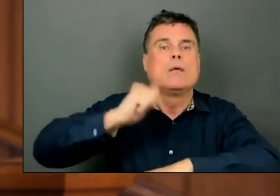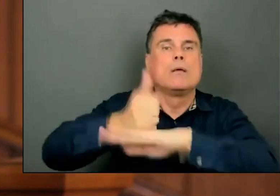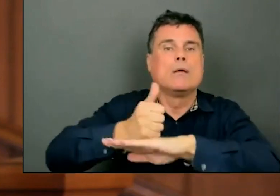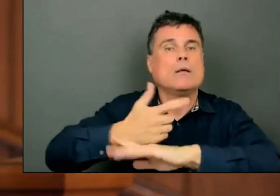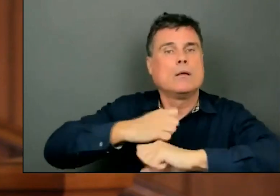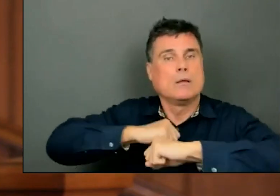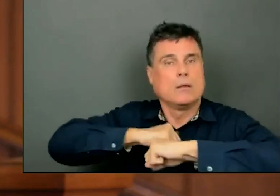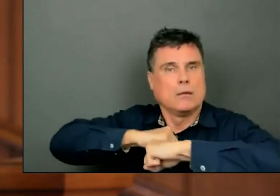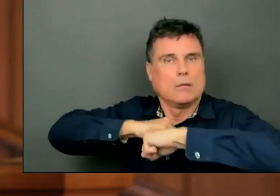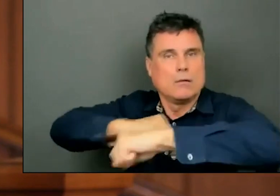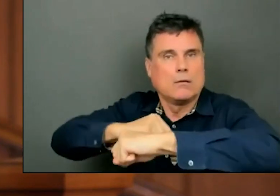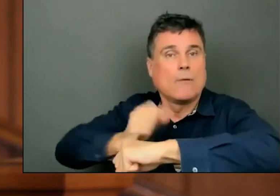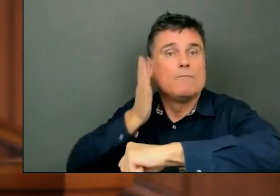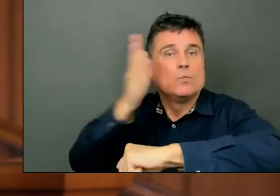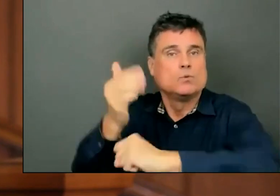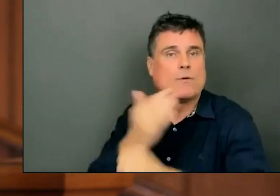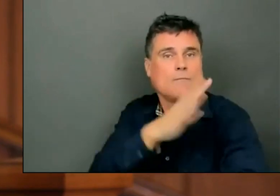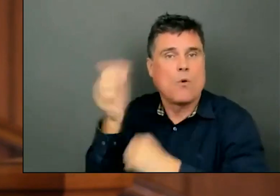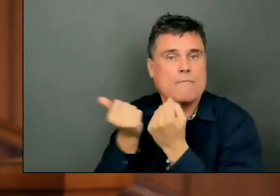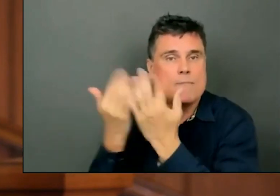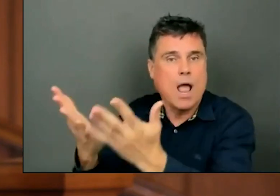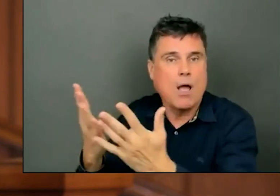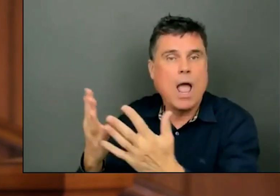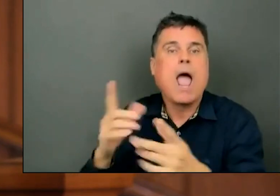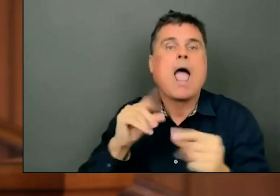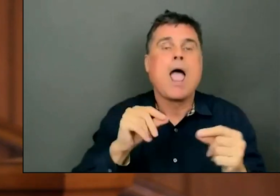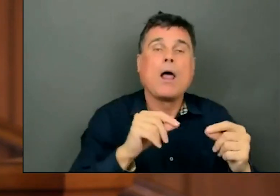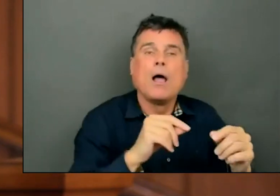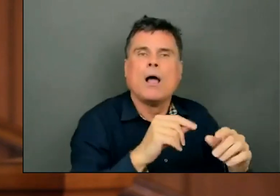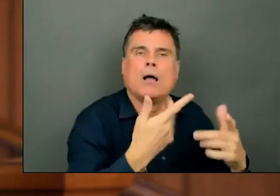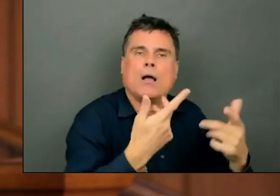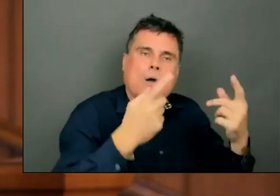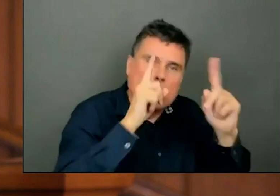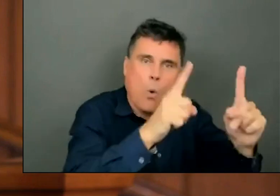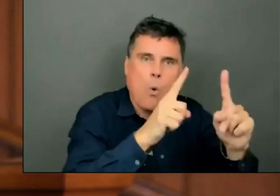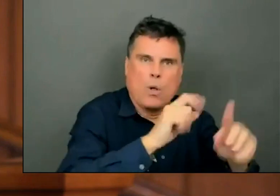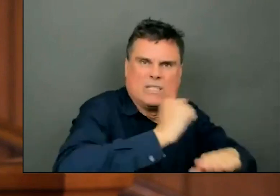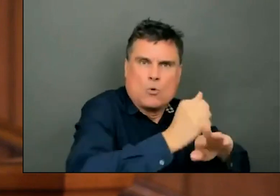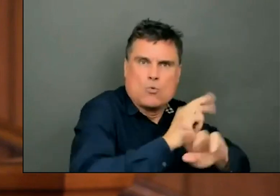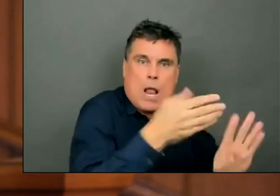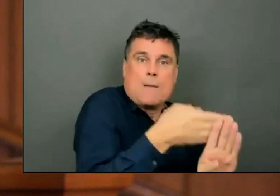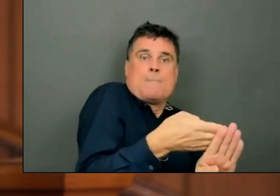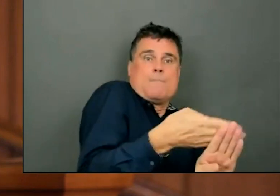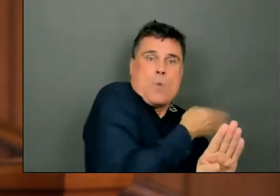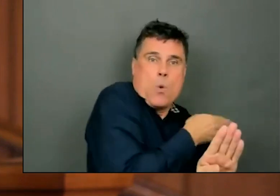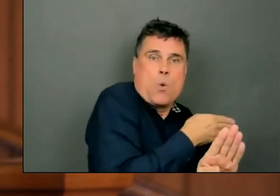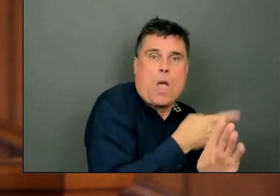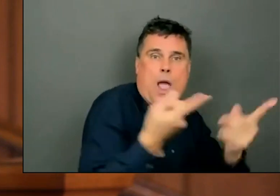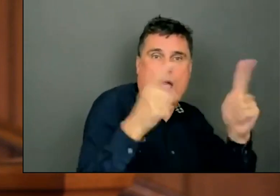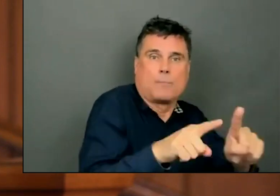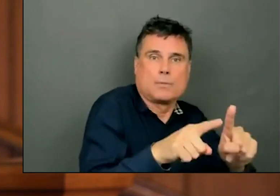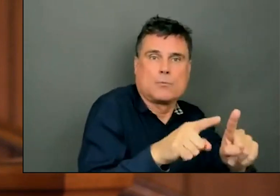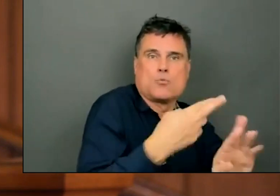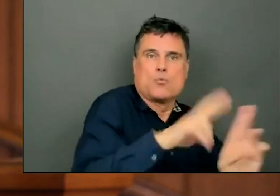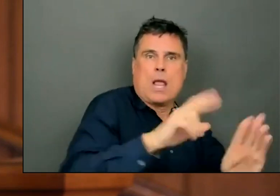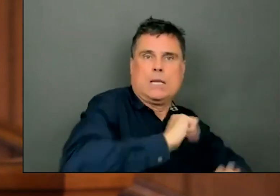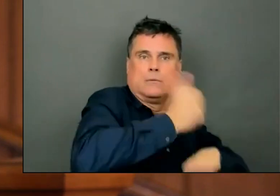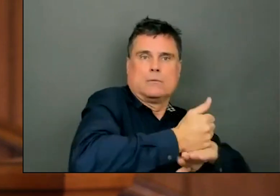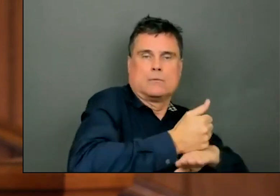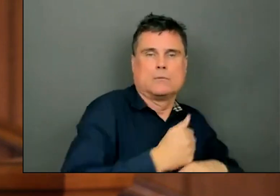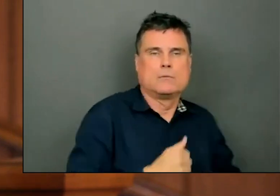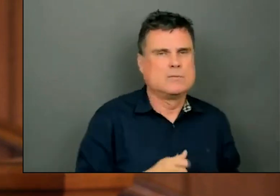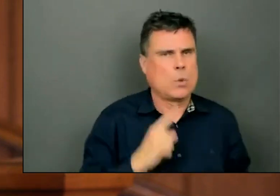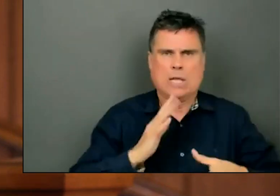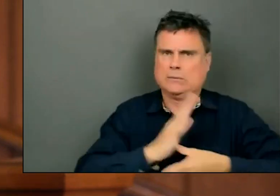Rattlers, from Lytton, who instilled in me the imperative of making sure that we're working on preventing fires starting